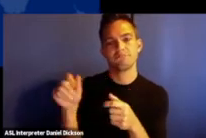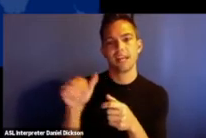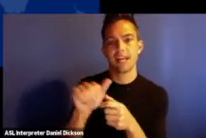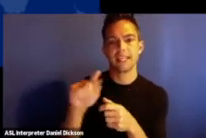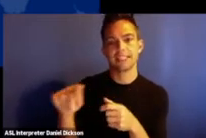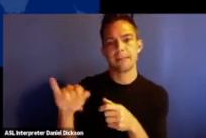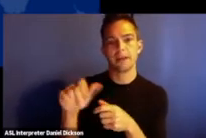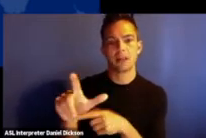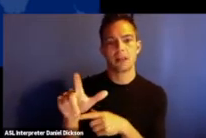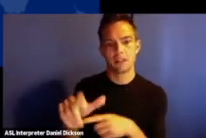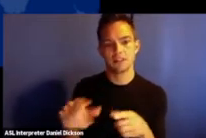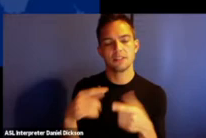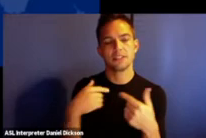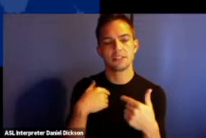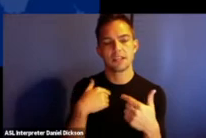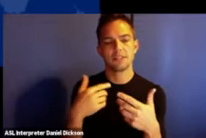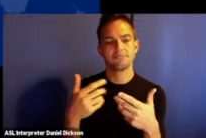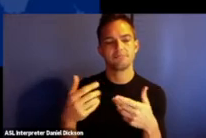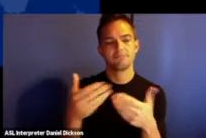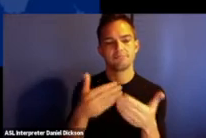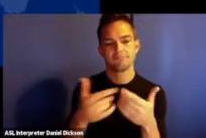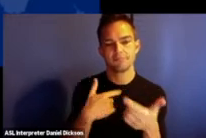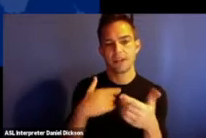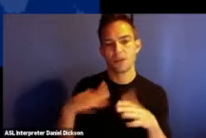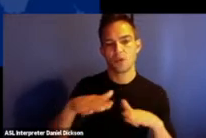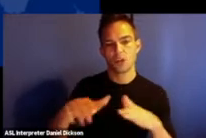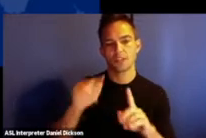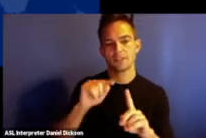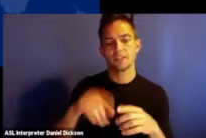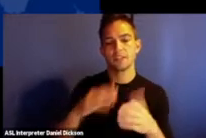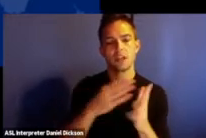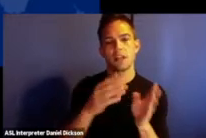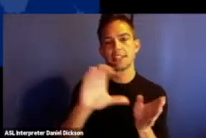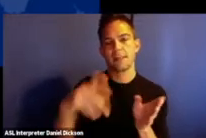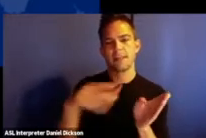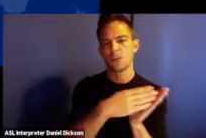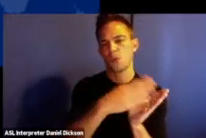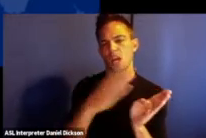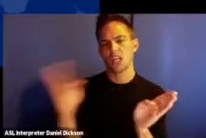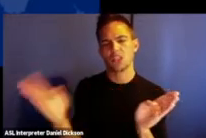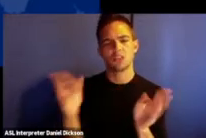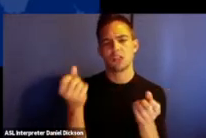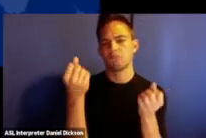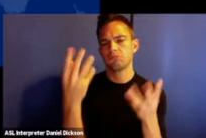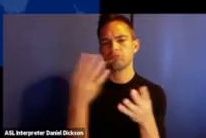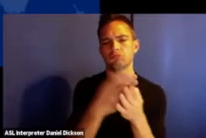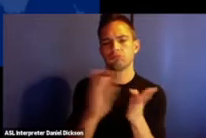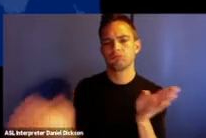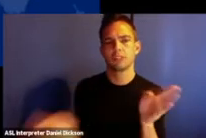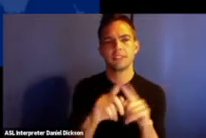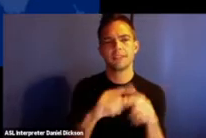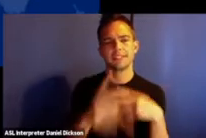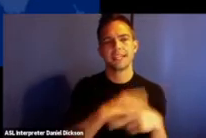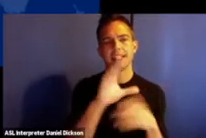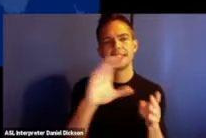I did this time. I couldn't walk. So with CP, there's a huge range of CP. It's like a multitude of ranges of CP. So